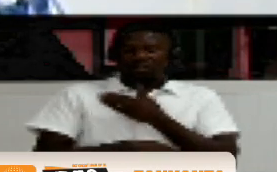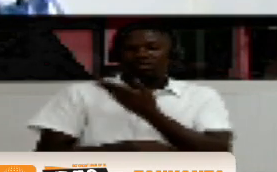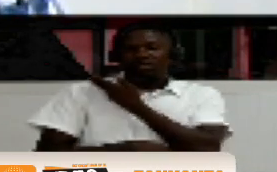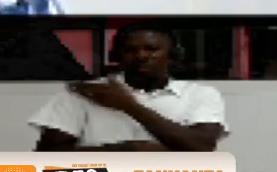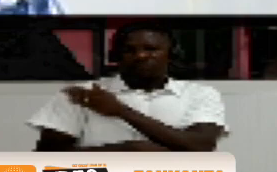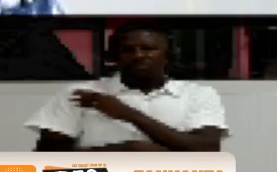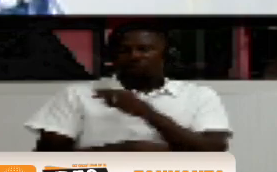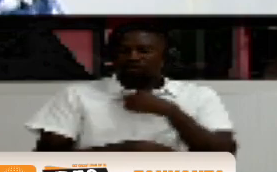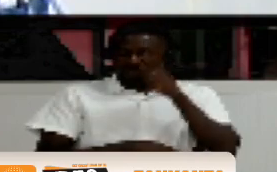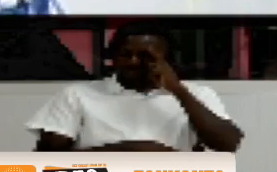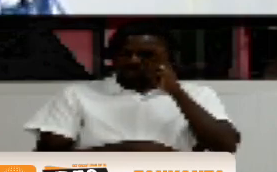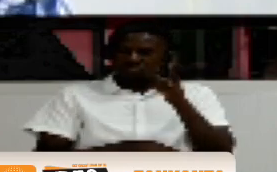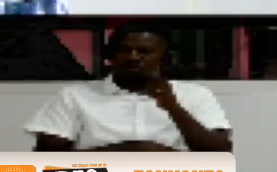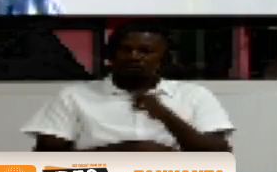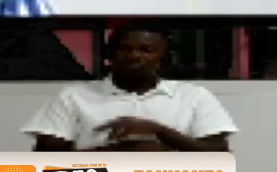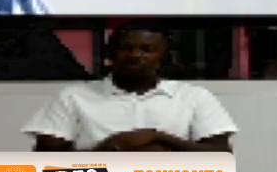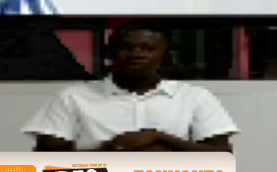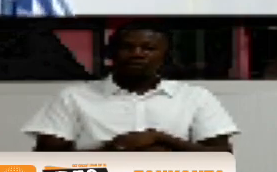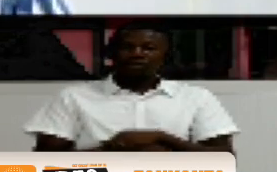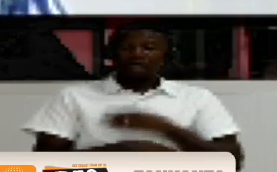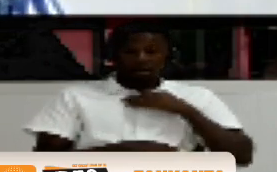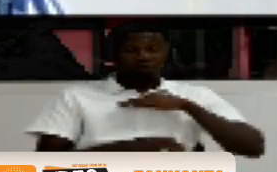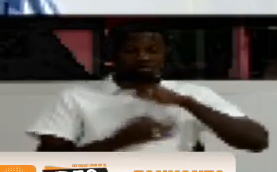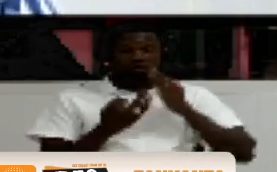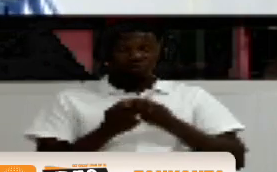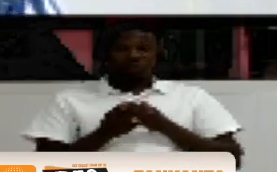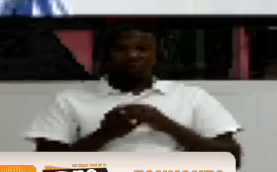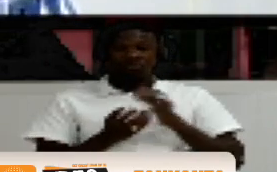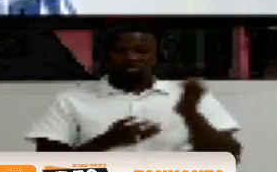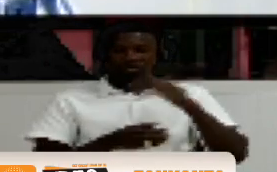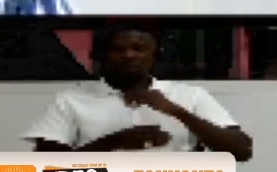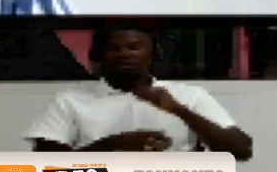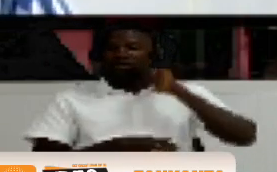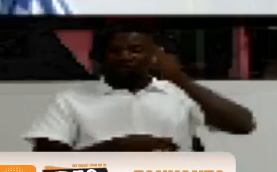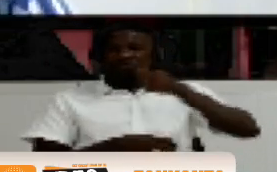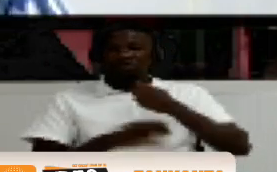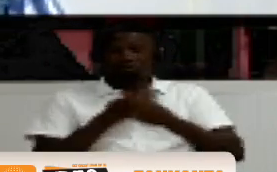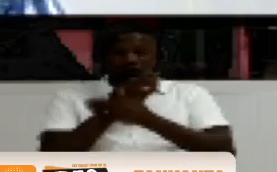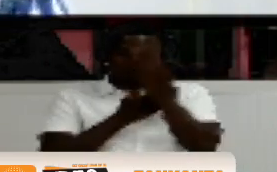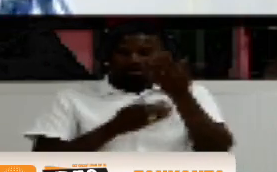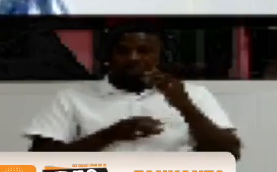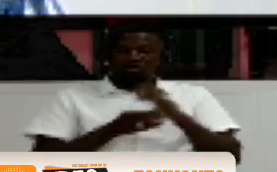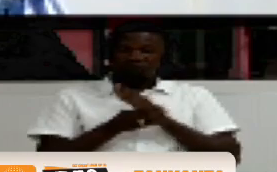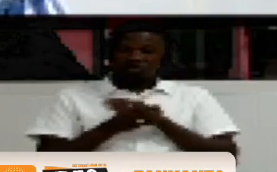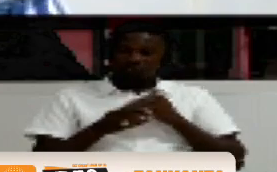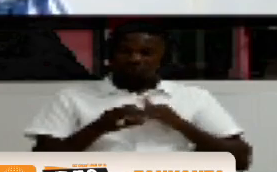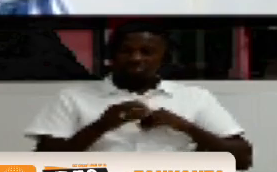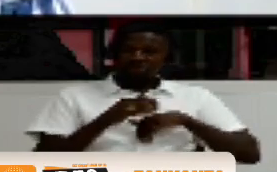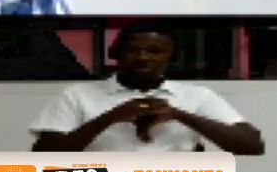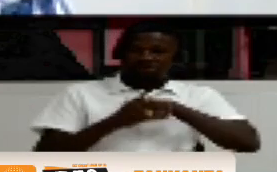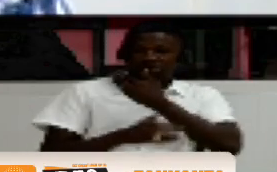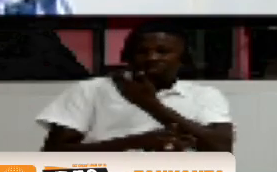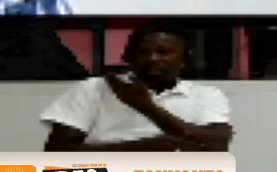he left for his house and promised to come back the following morning before we depart,